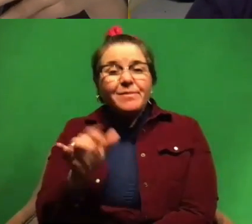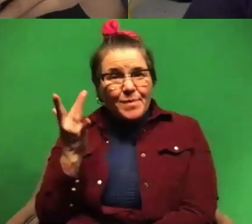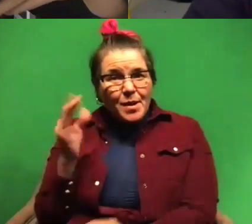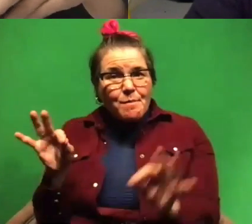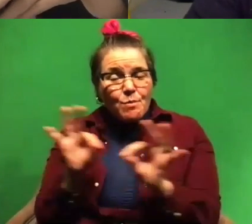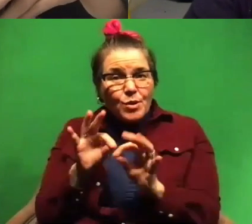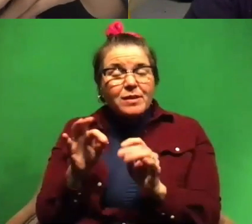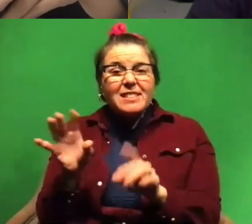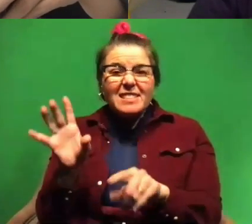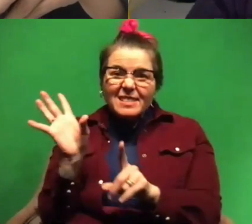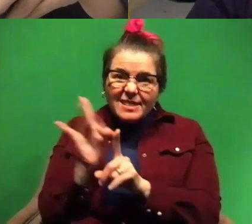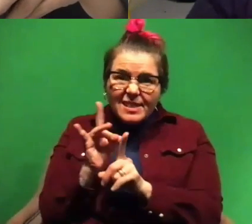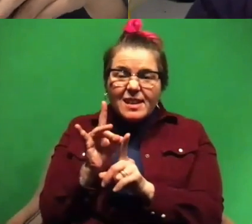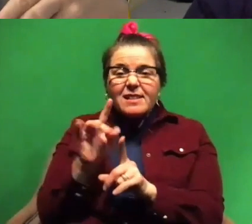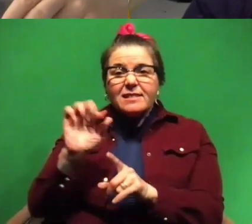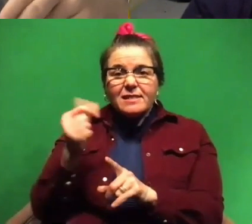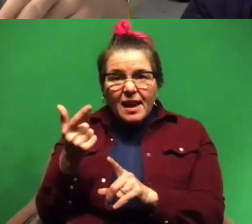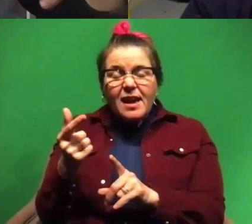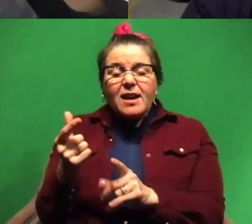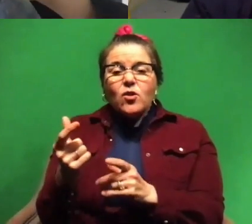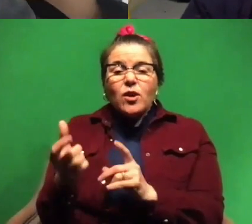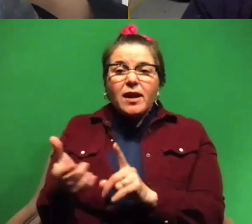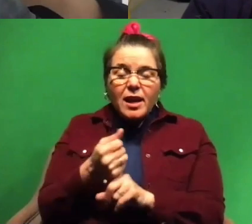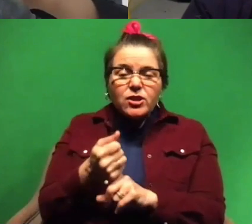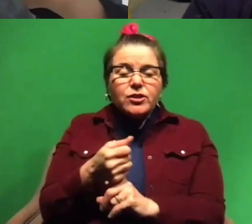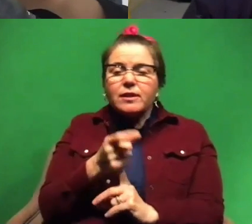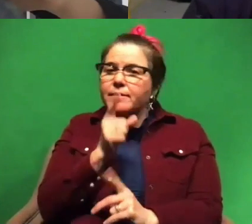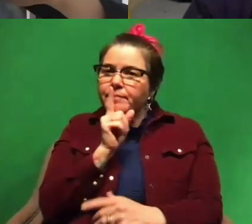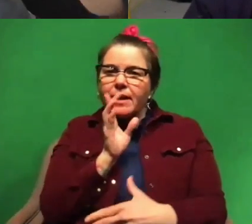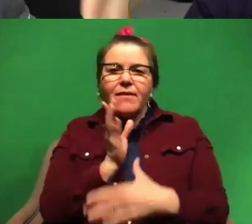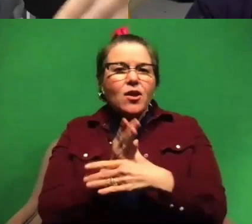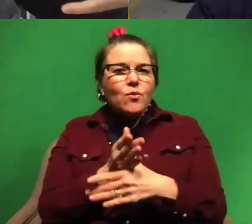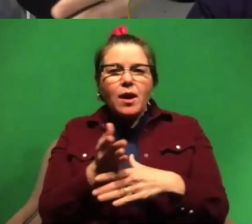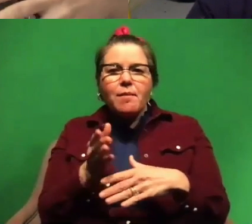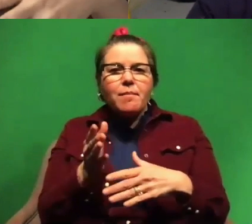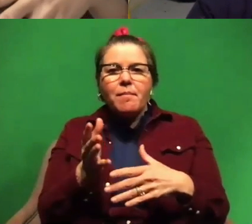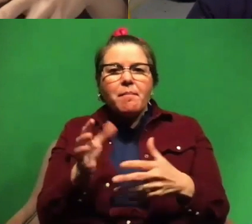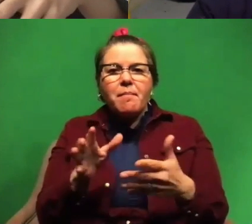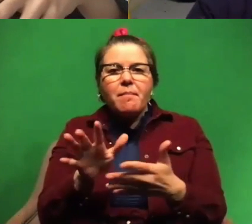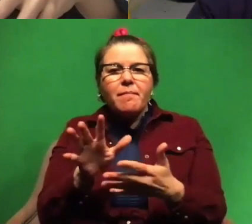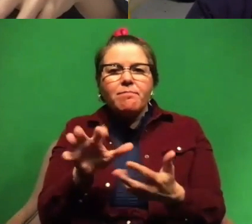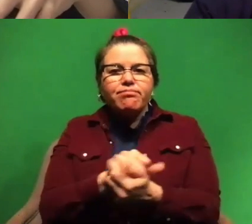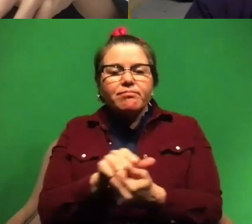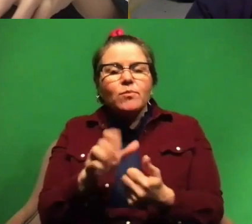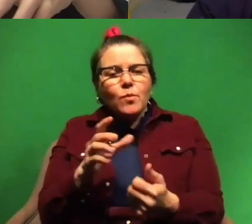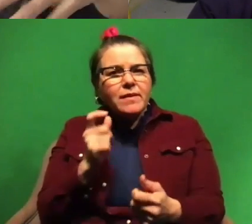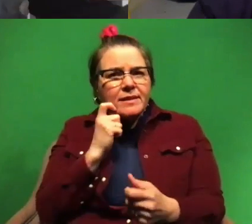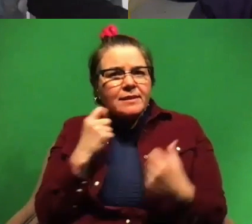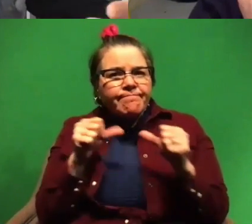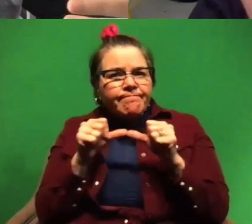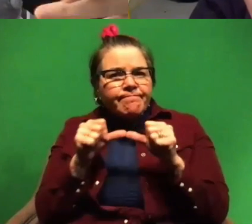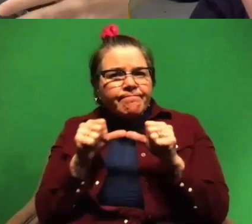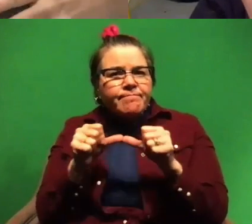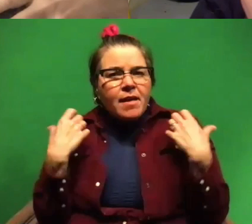we're tagging them, because we don't want to interrupt that membrane, and we want to make sure their skin stays healthy. They do